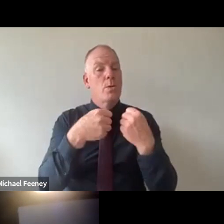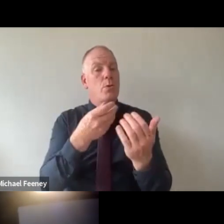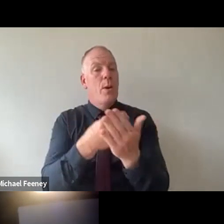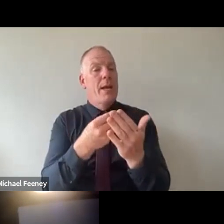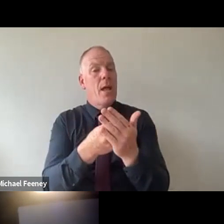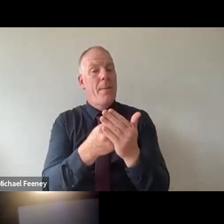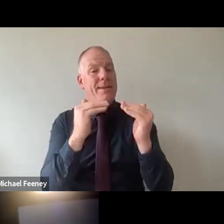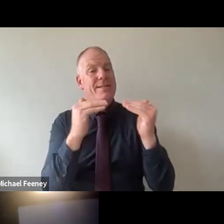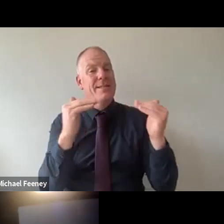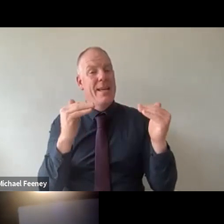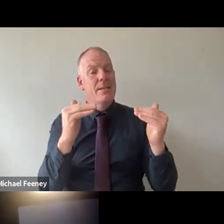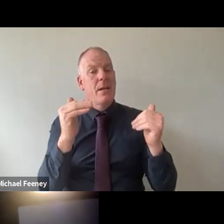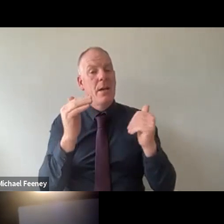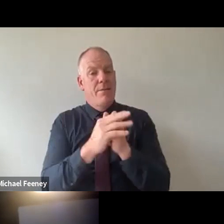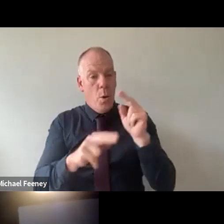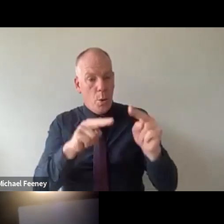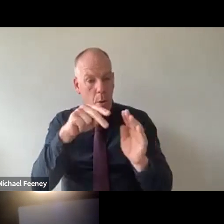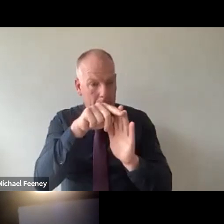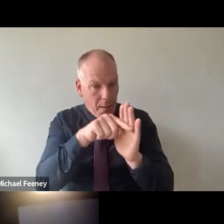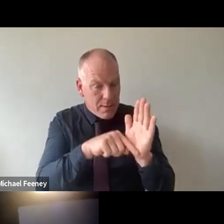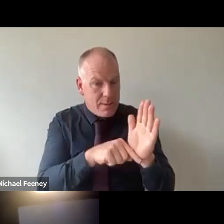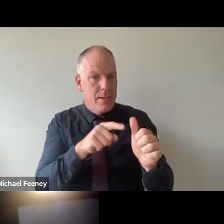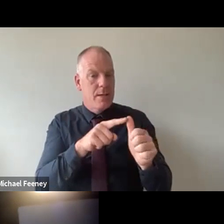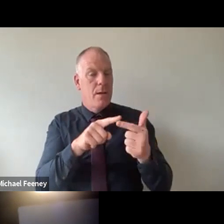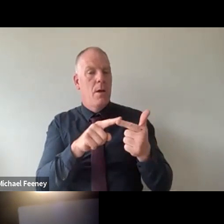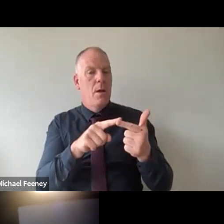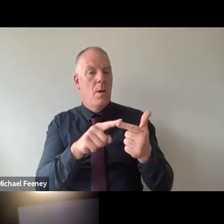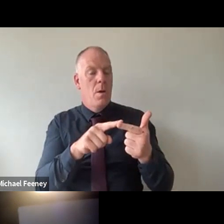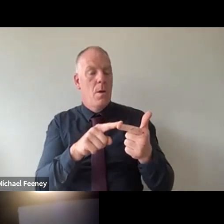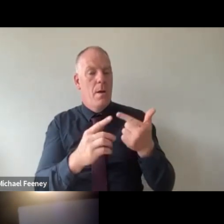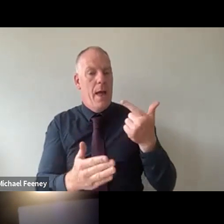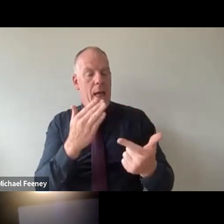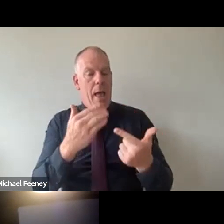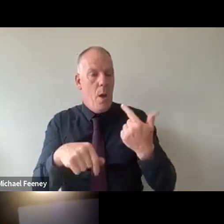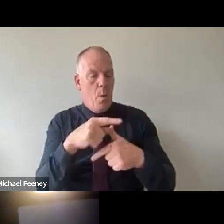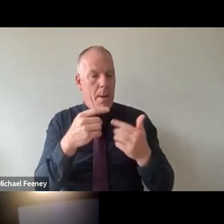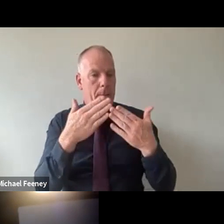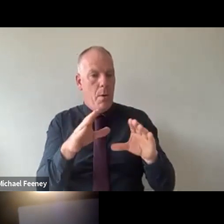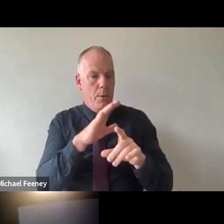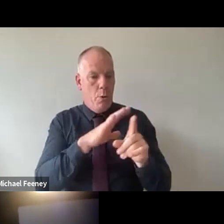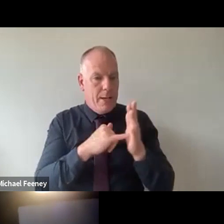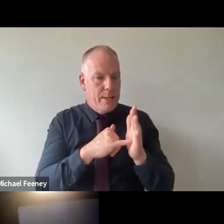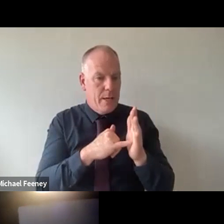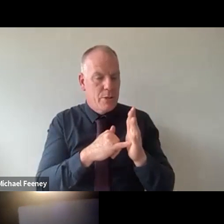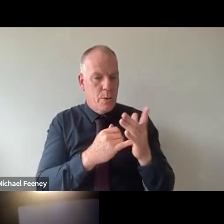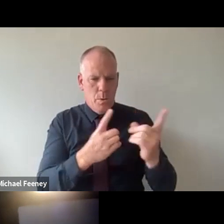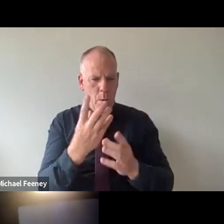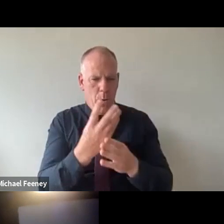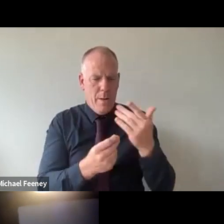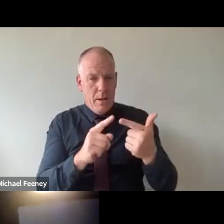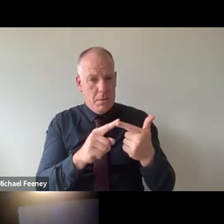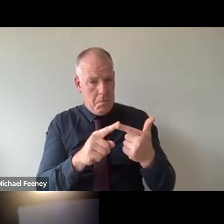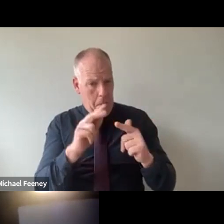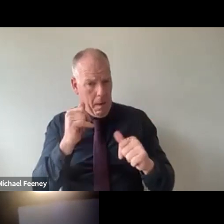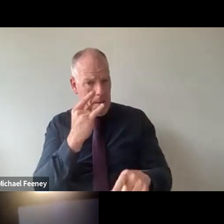in the development of policy and in development of how we, how public bodies respond to things, does that